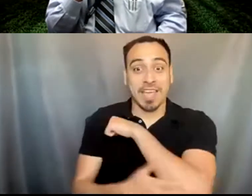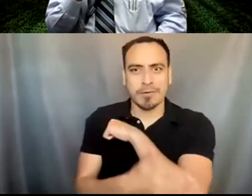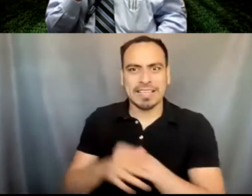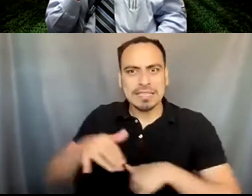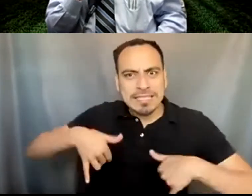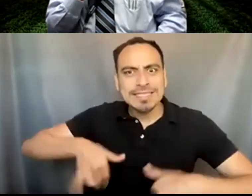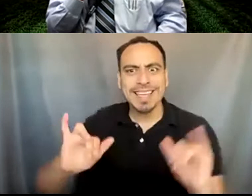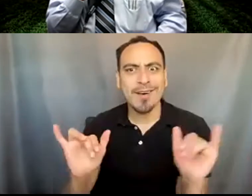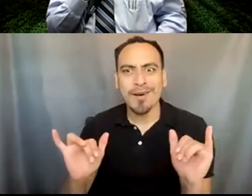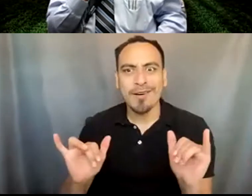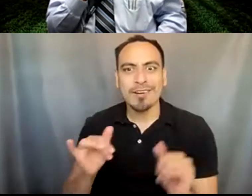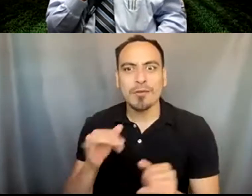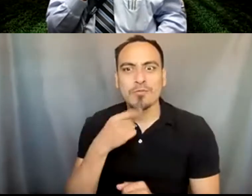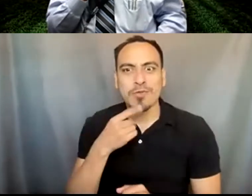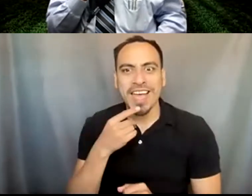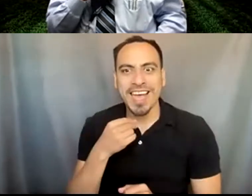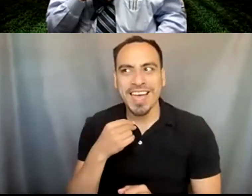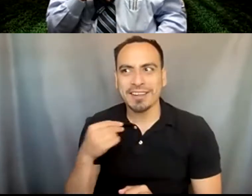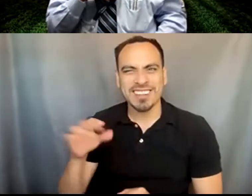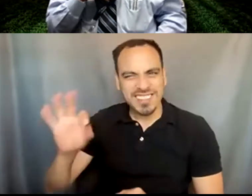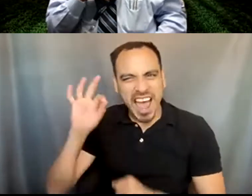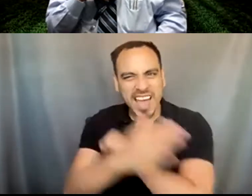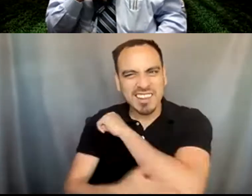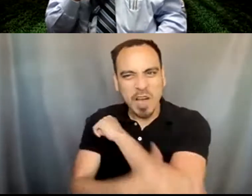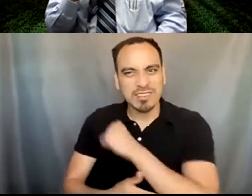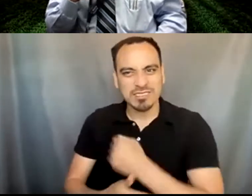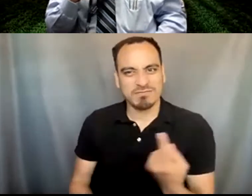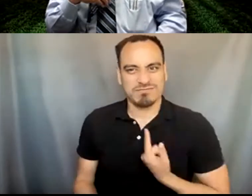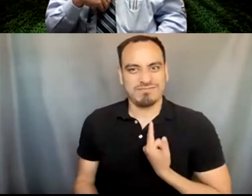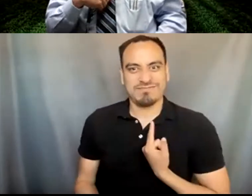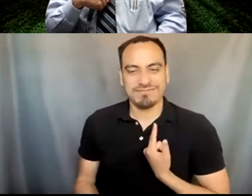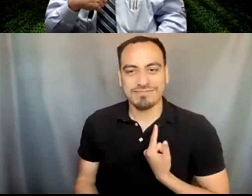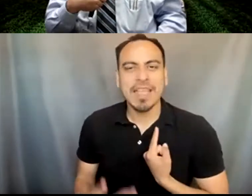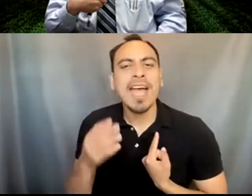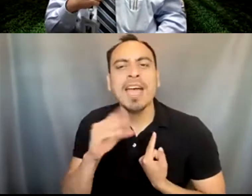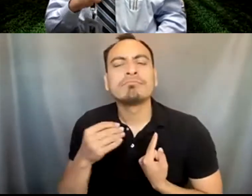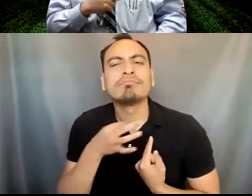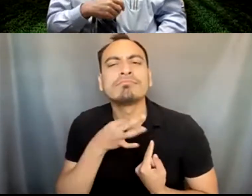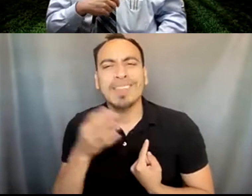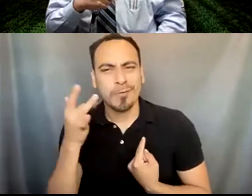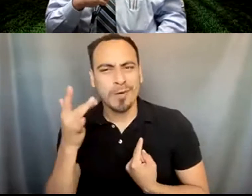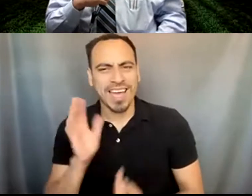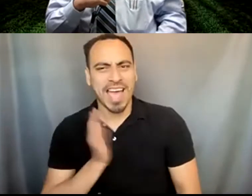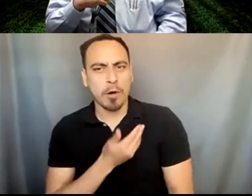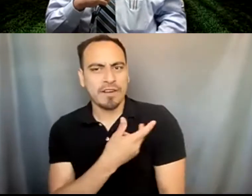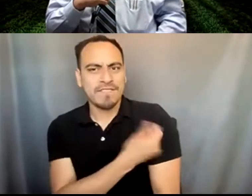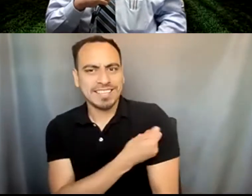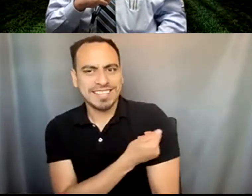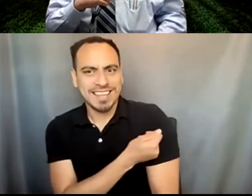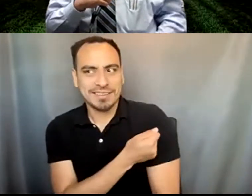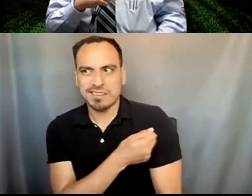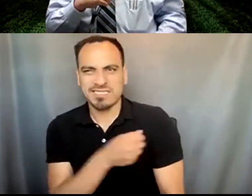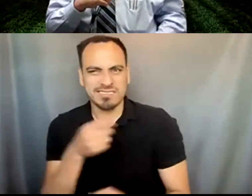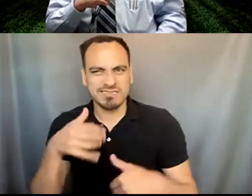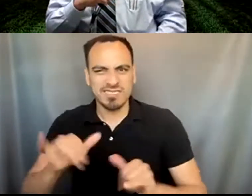one attendee, and why is our vaccination rate lower than other counties of approximately the same size within